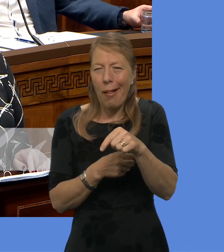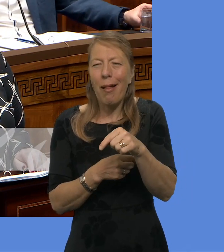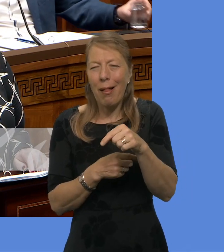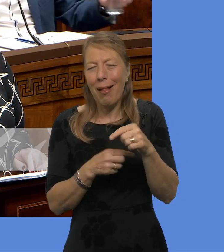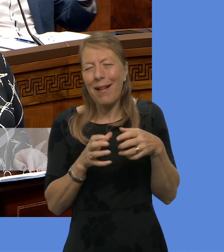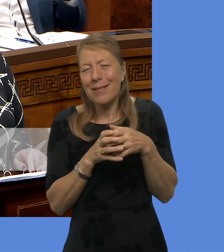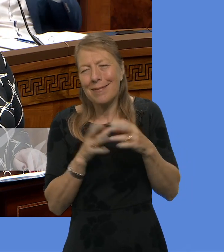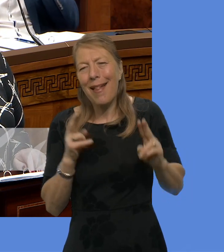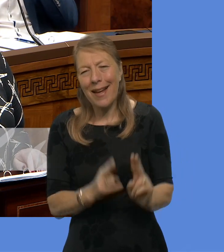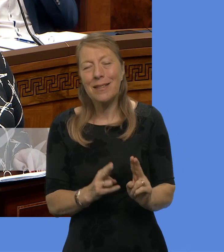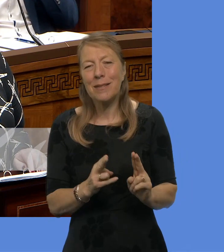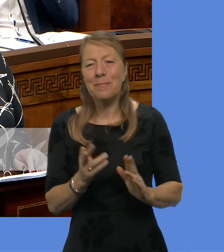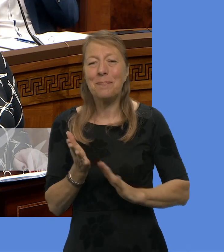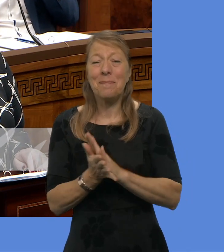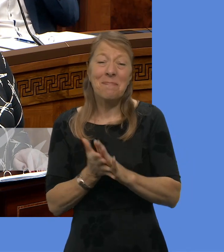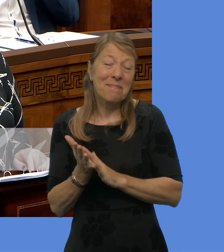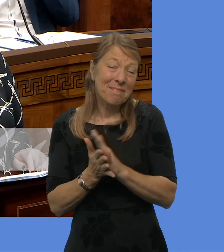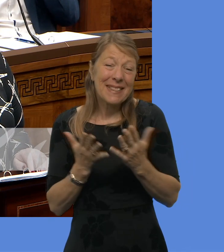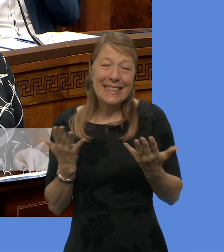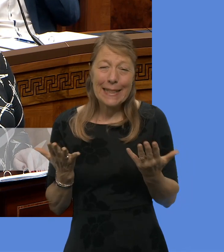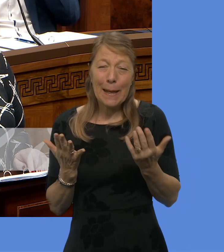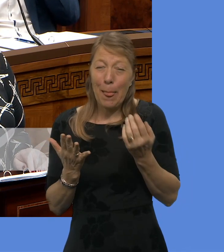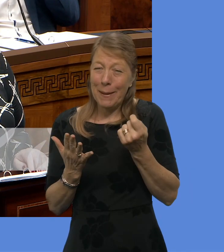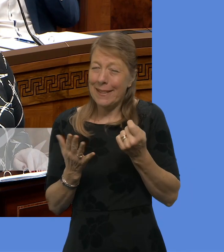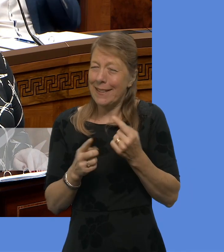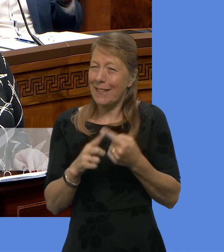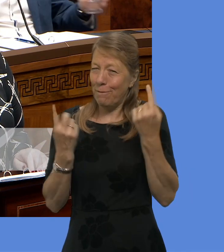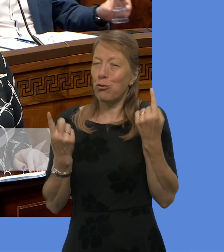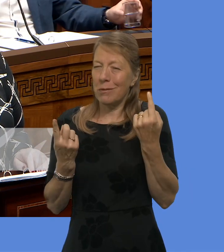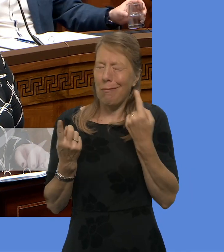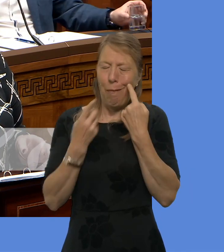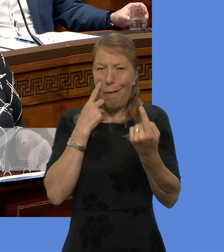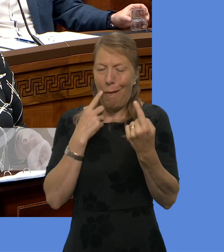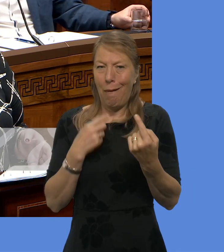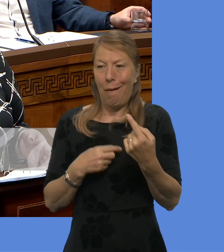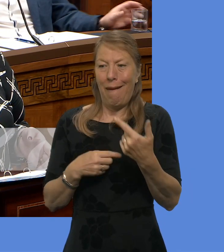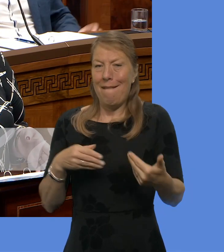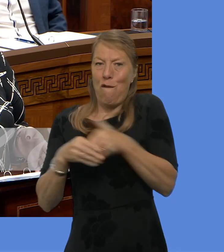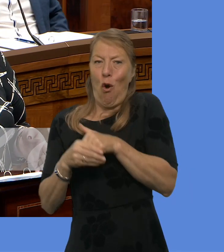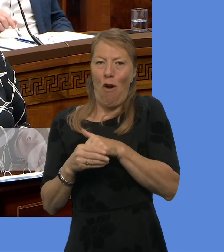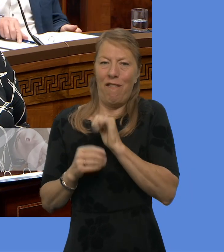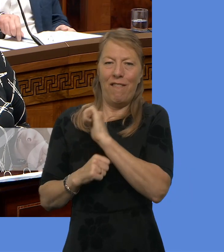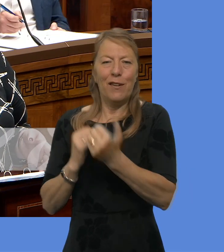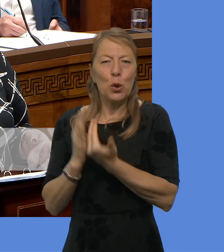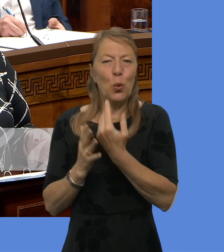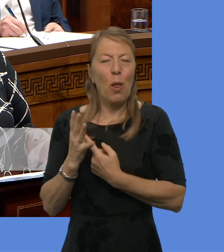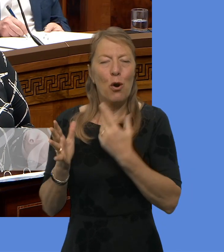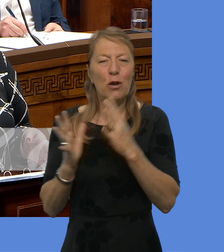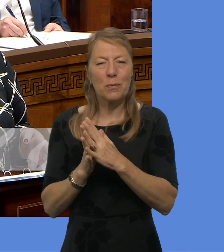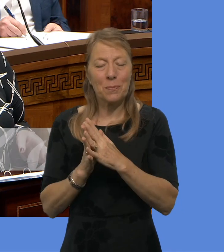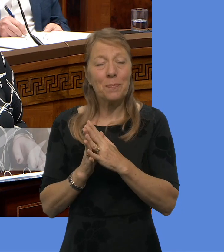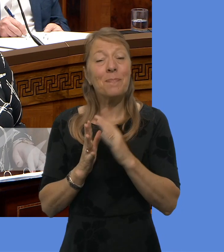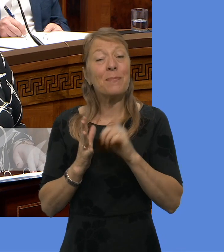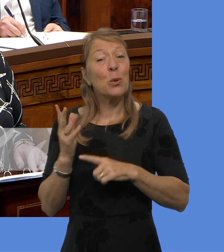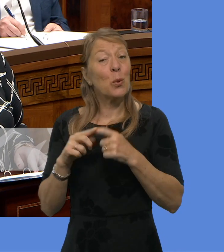Ireland mean that it was, if you like, an exceptional case that they were able to include us in the legislation. And I think the UK Government have